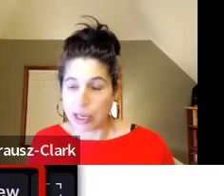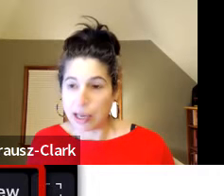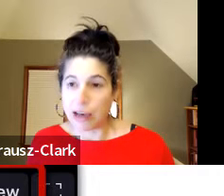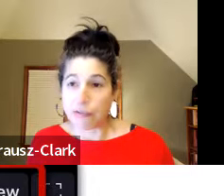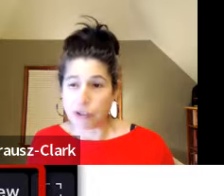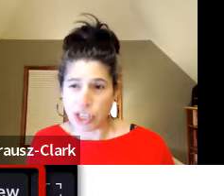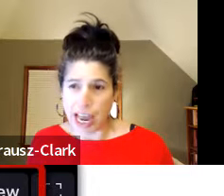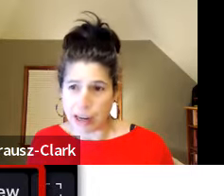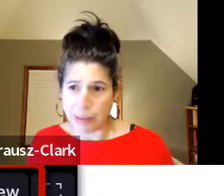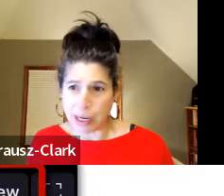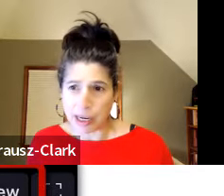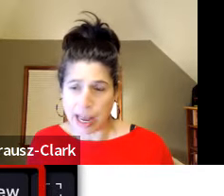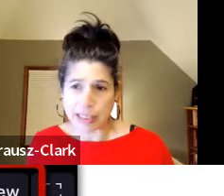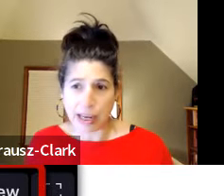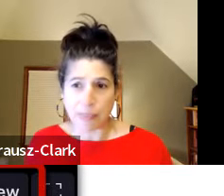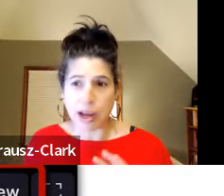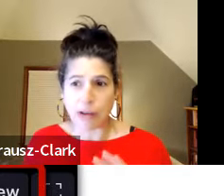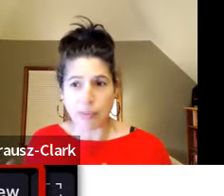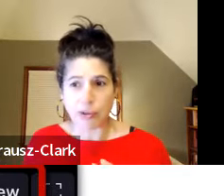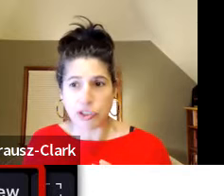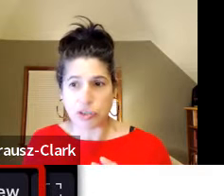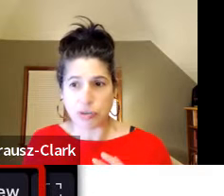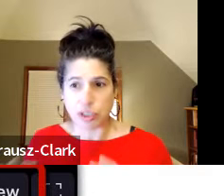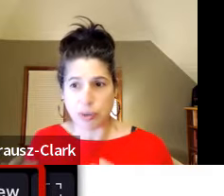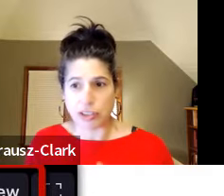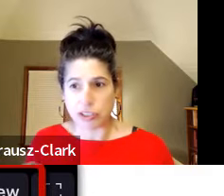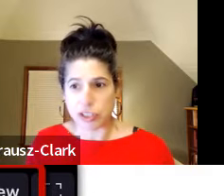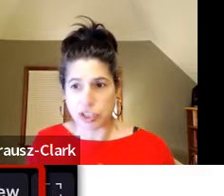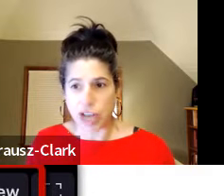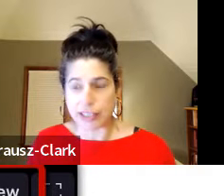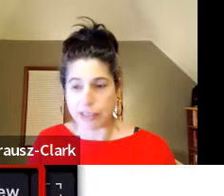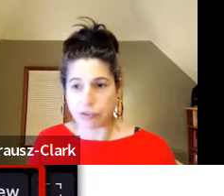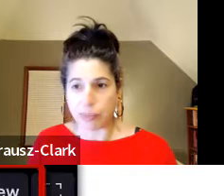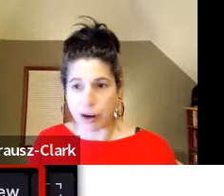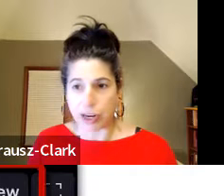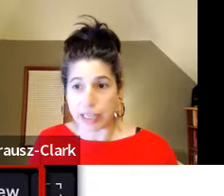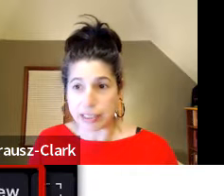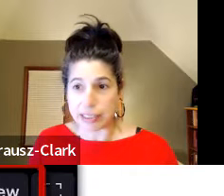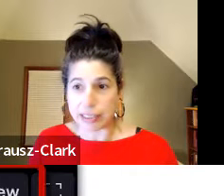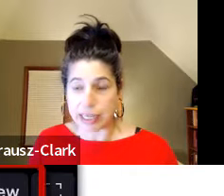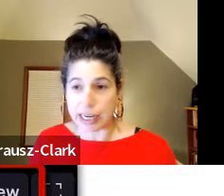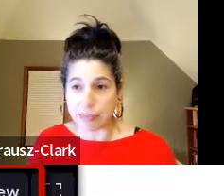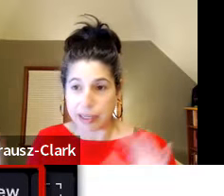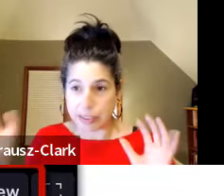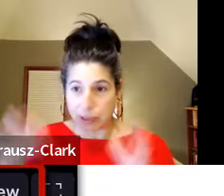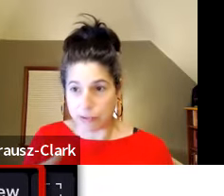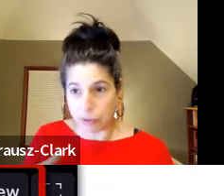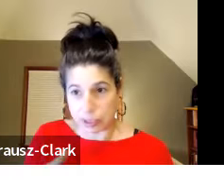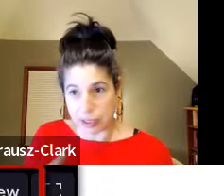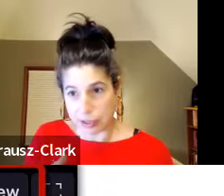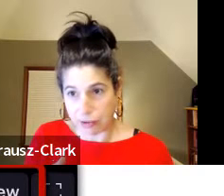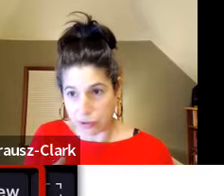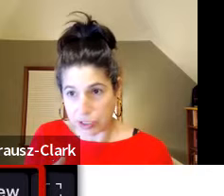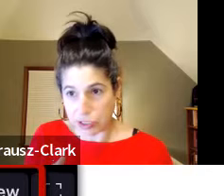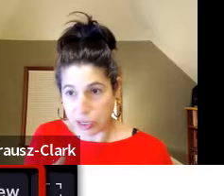everyone. For chat, I'm going to ask, I'm not able to respond to chats from our guests tonight because I'm going to be